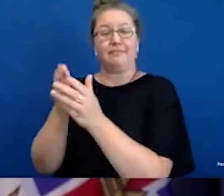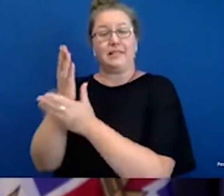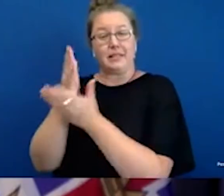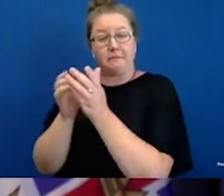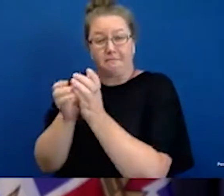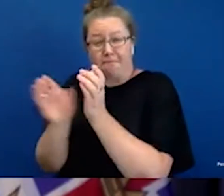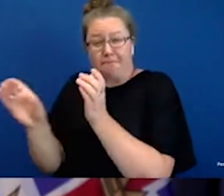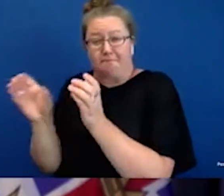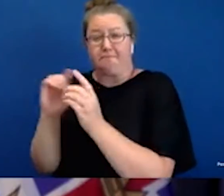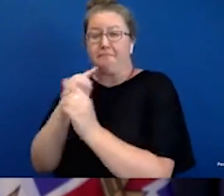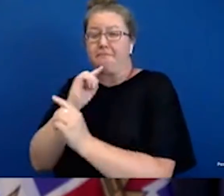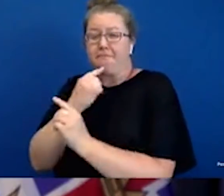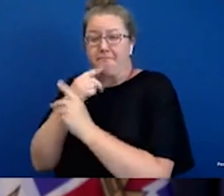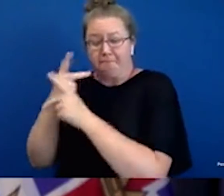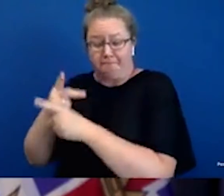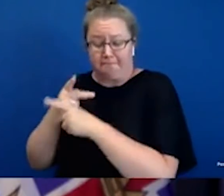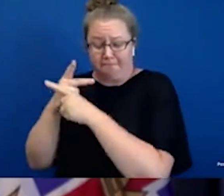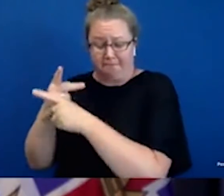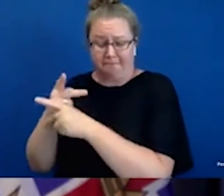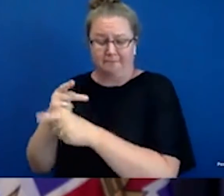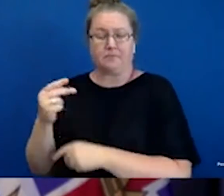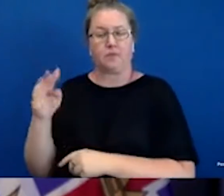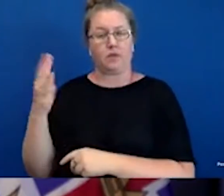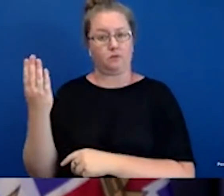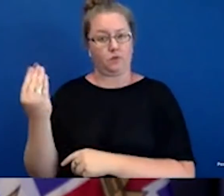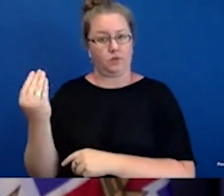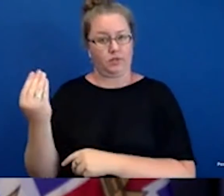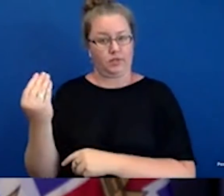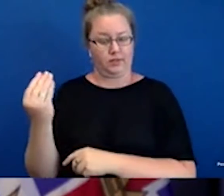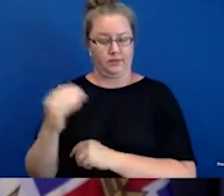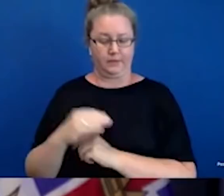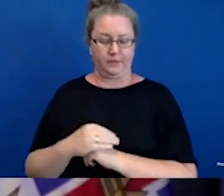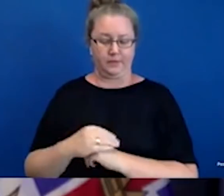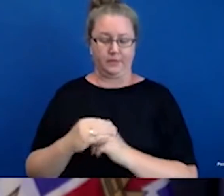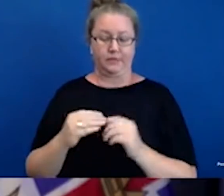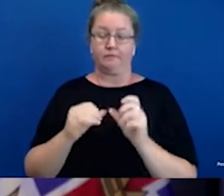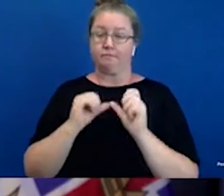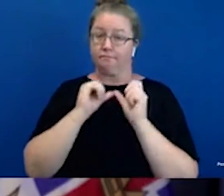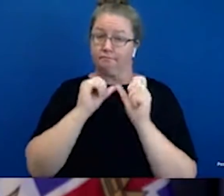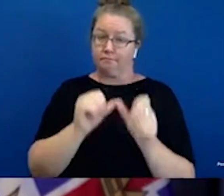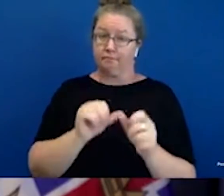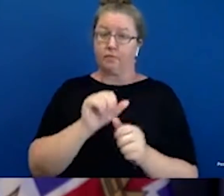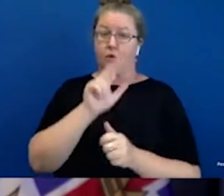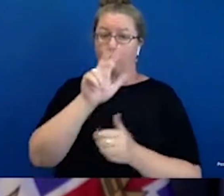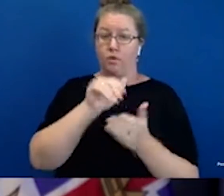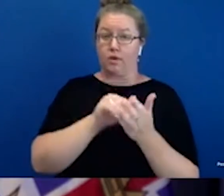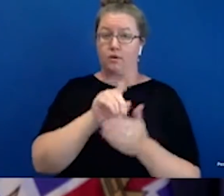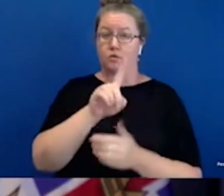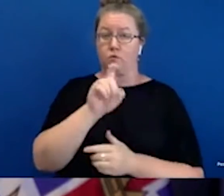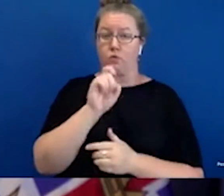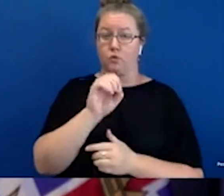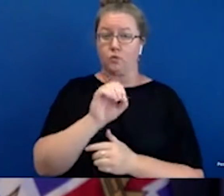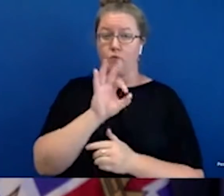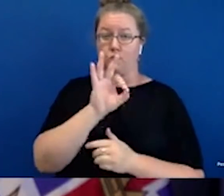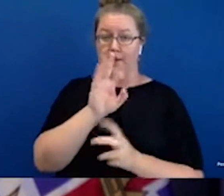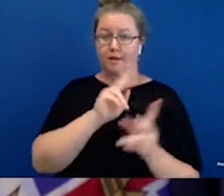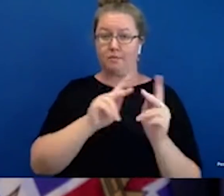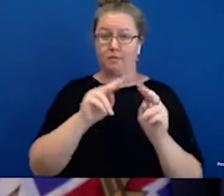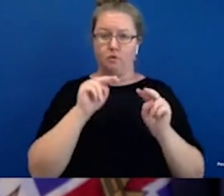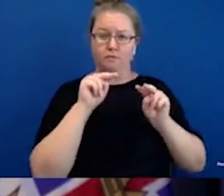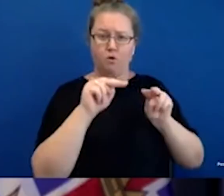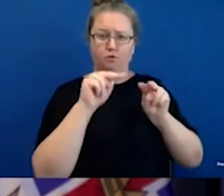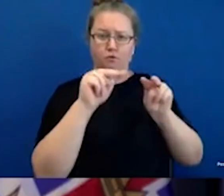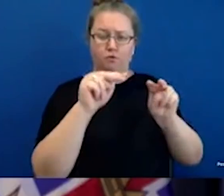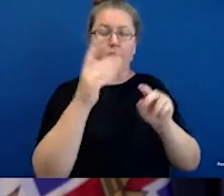report today, leaving our total at 213. We now have continue to have 3,109